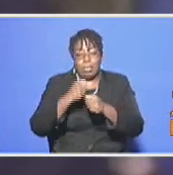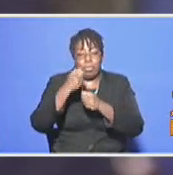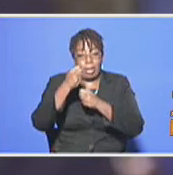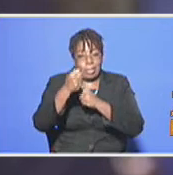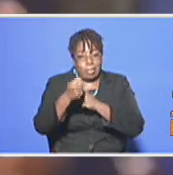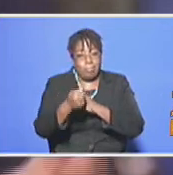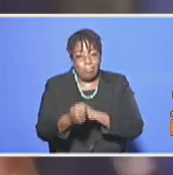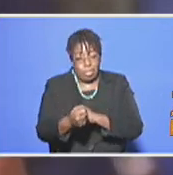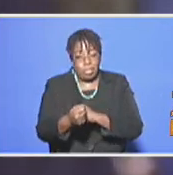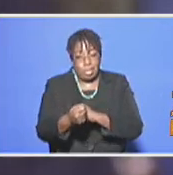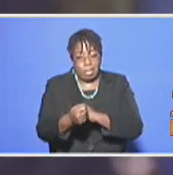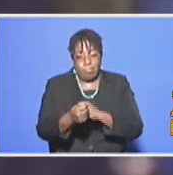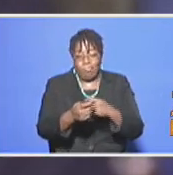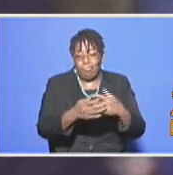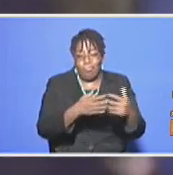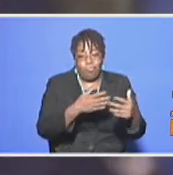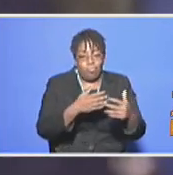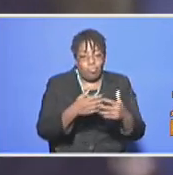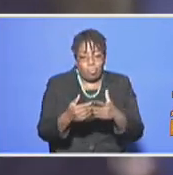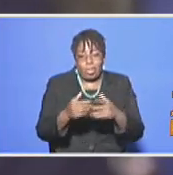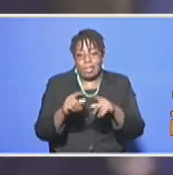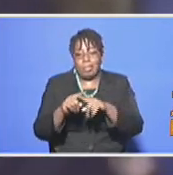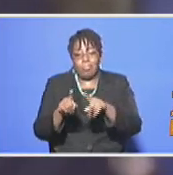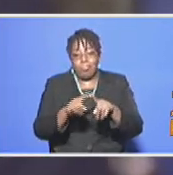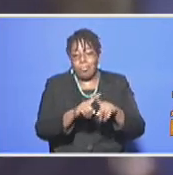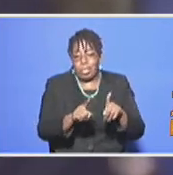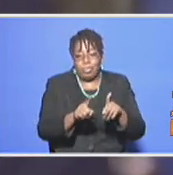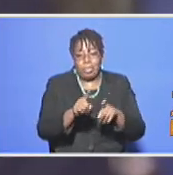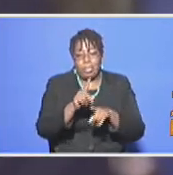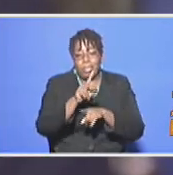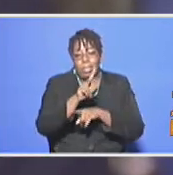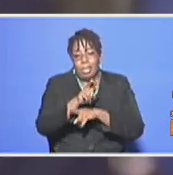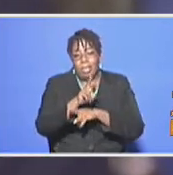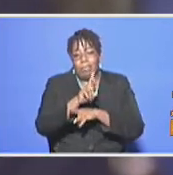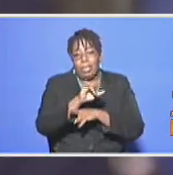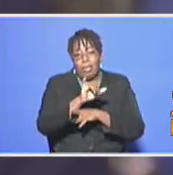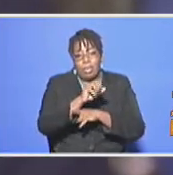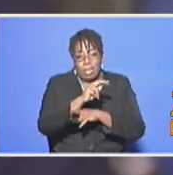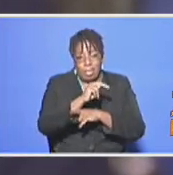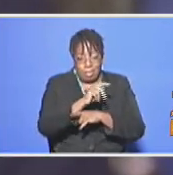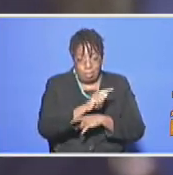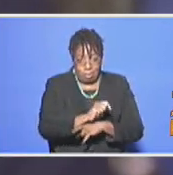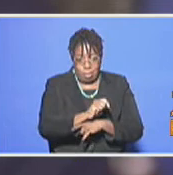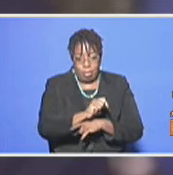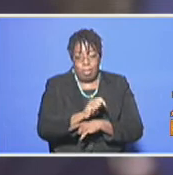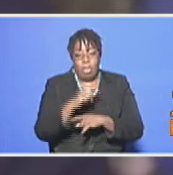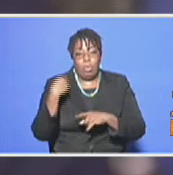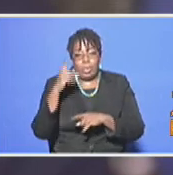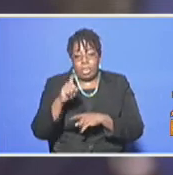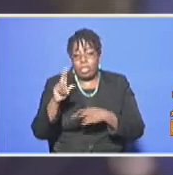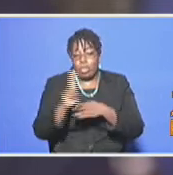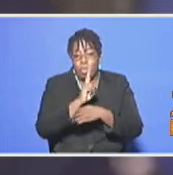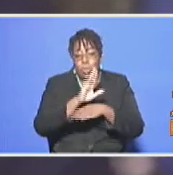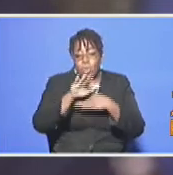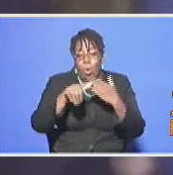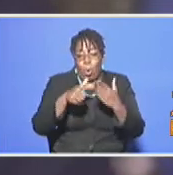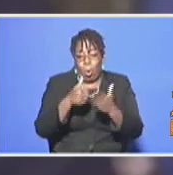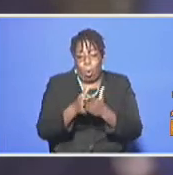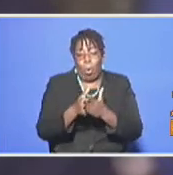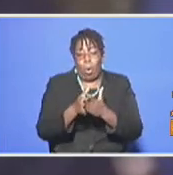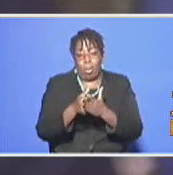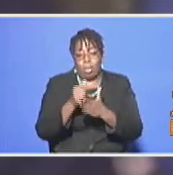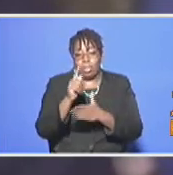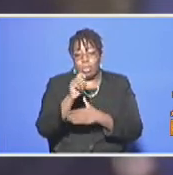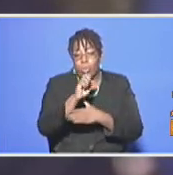transmission, regardless of the variant that circulates. We must use all the available tools that have been